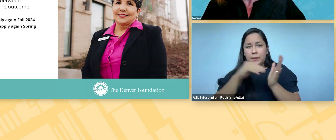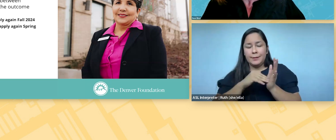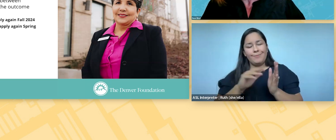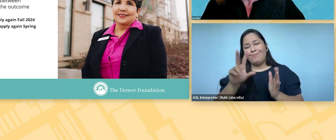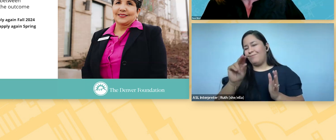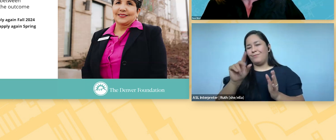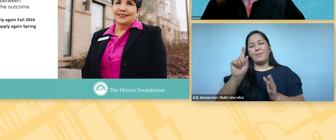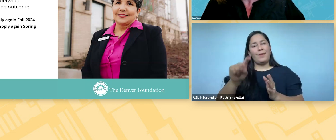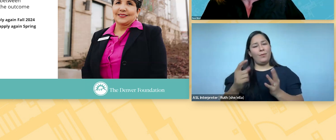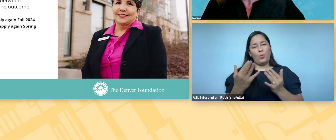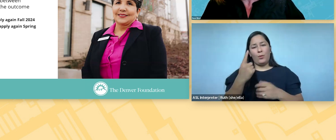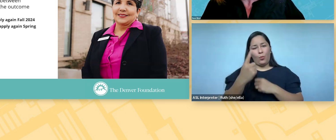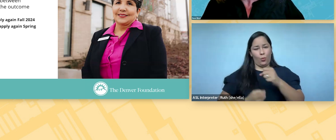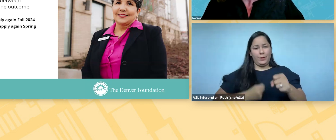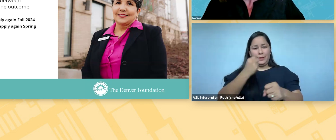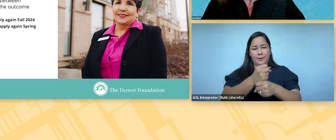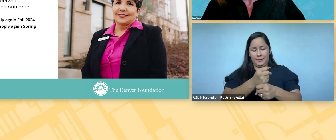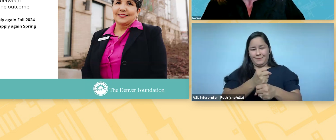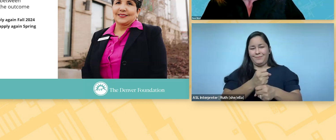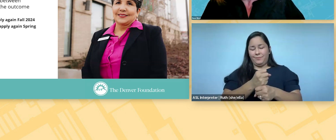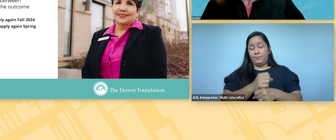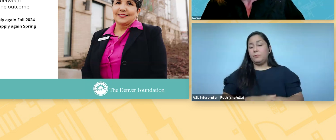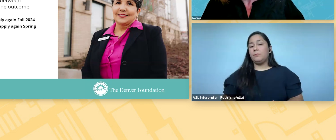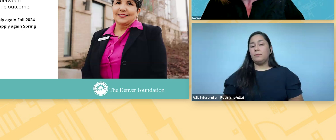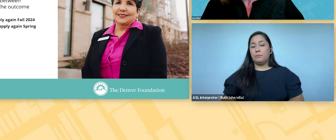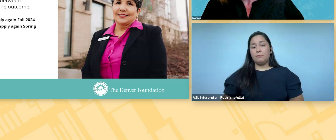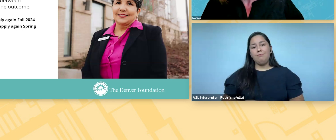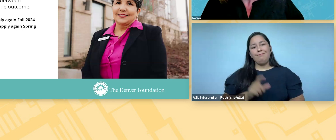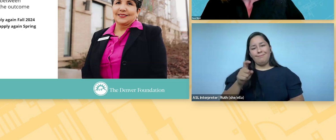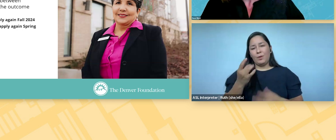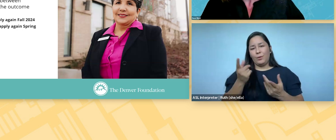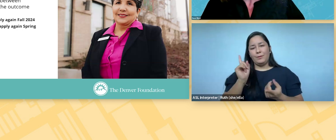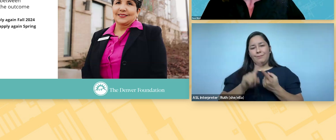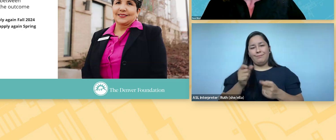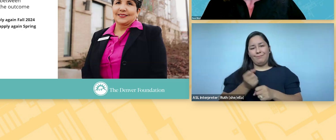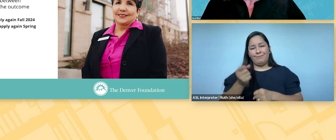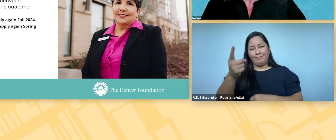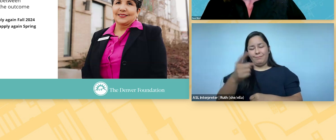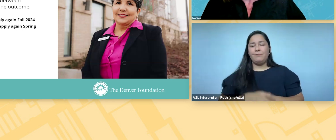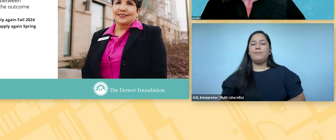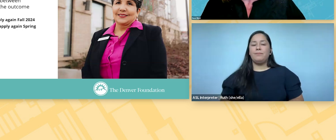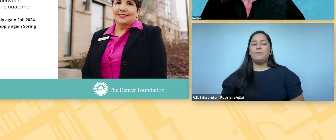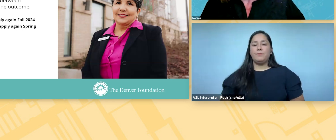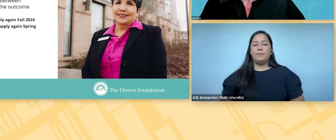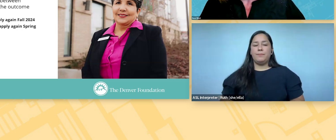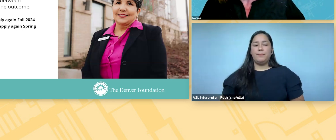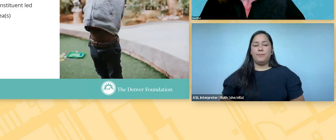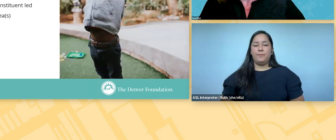you applied August 1st of 2023, you're welcome to apply again in this cycle.